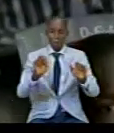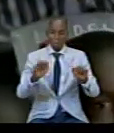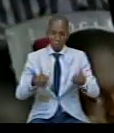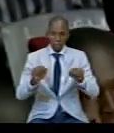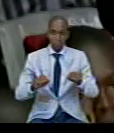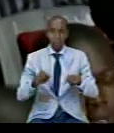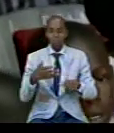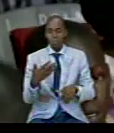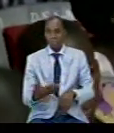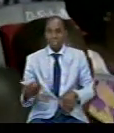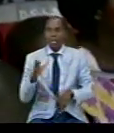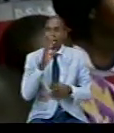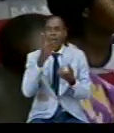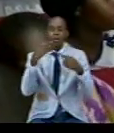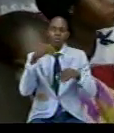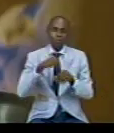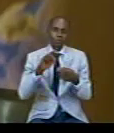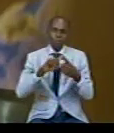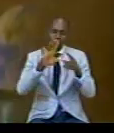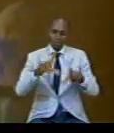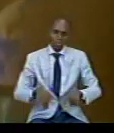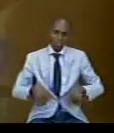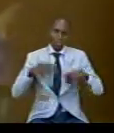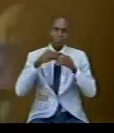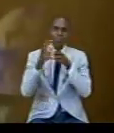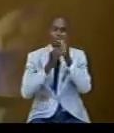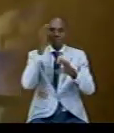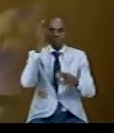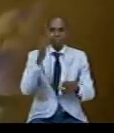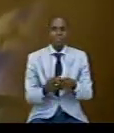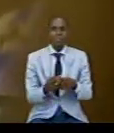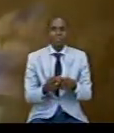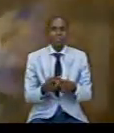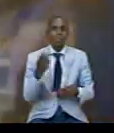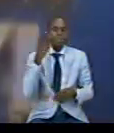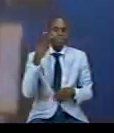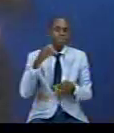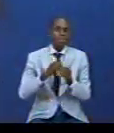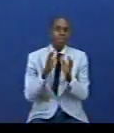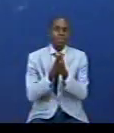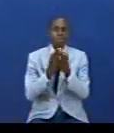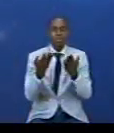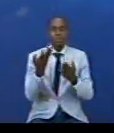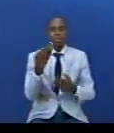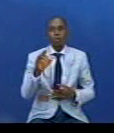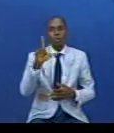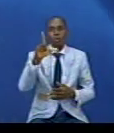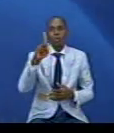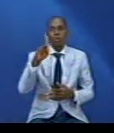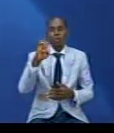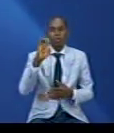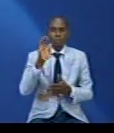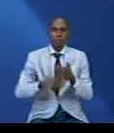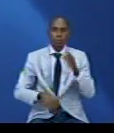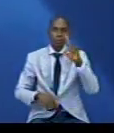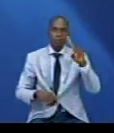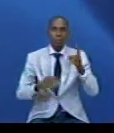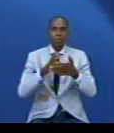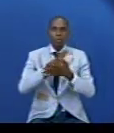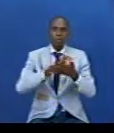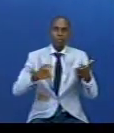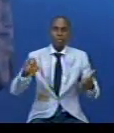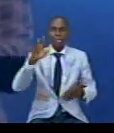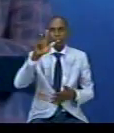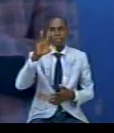have come in your life. Luke chapter 1, verse 37. In Luke chapter